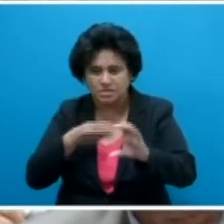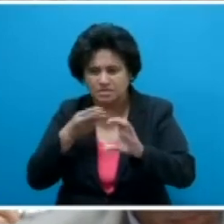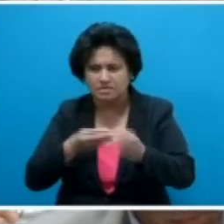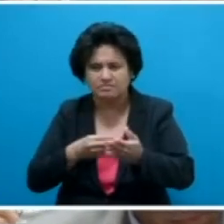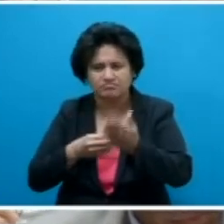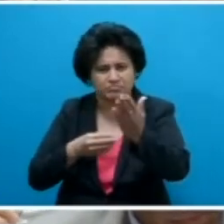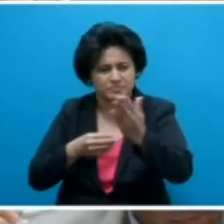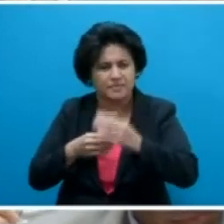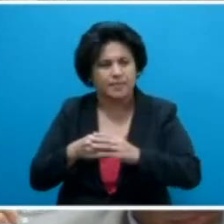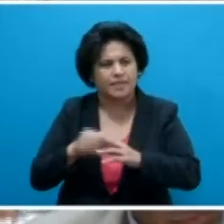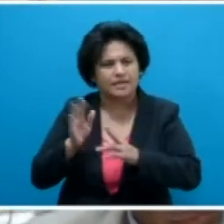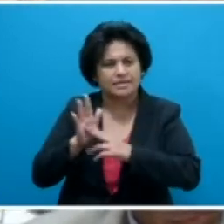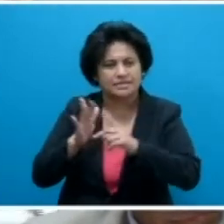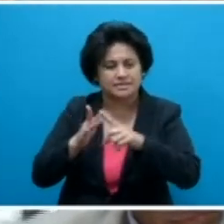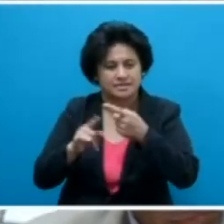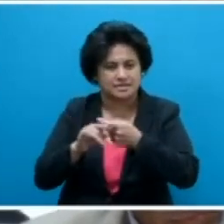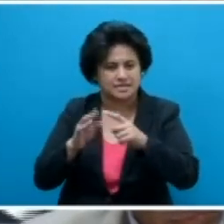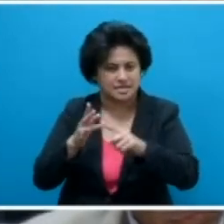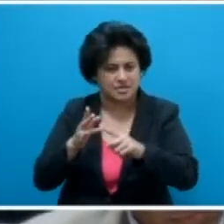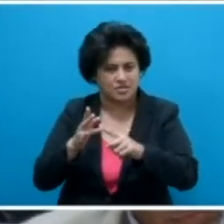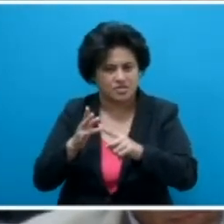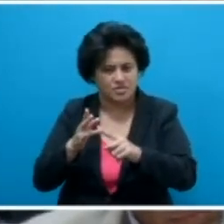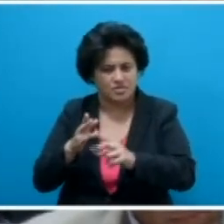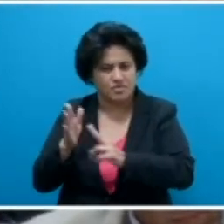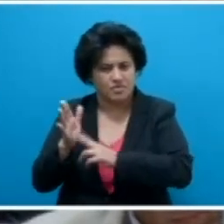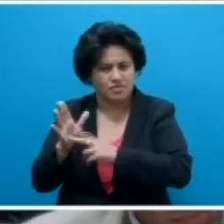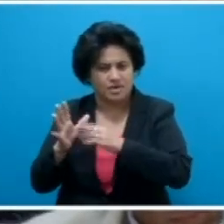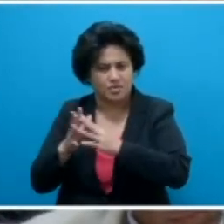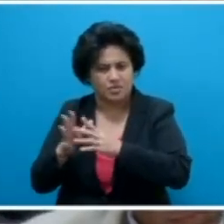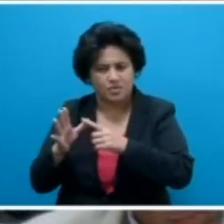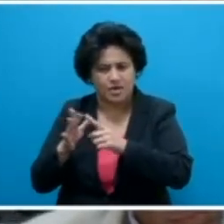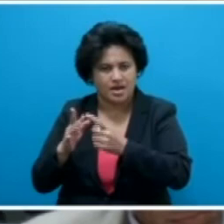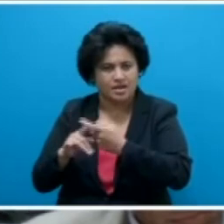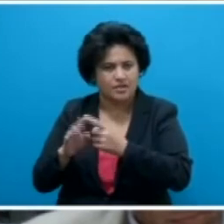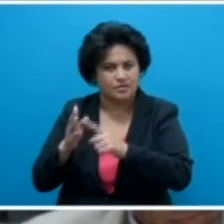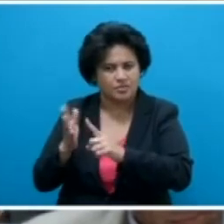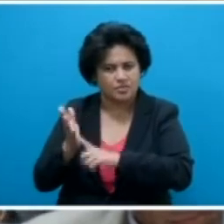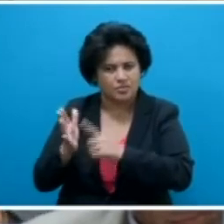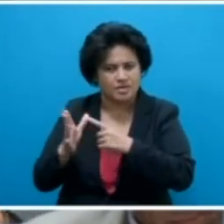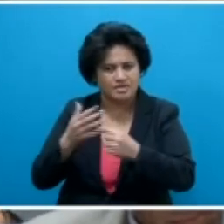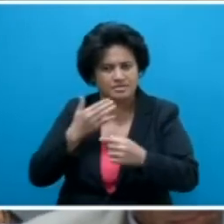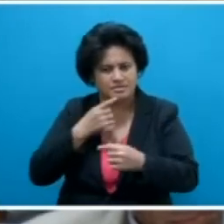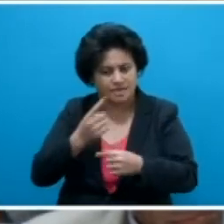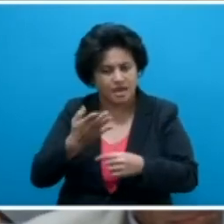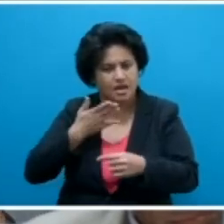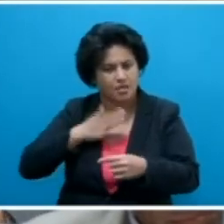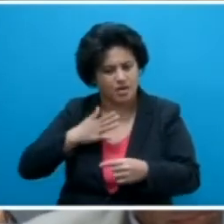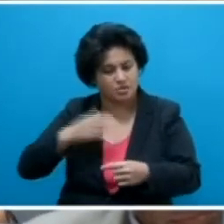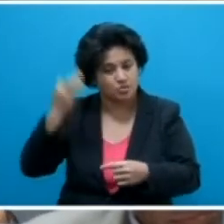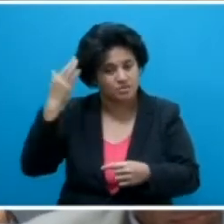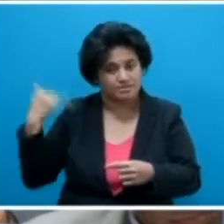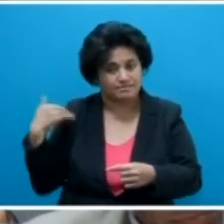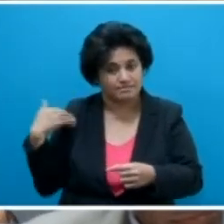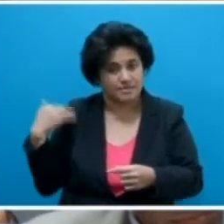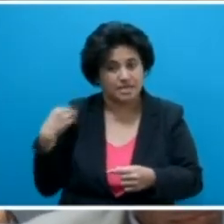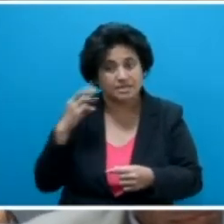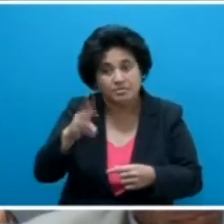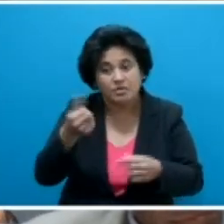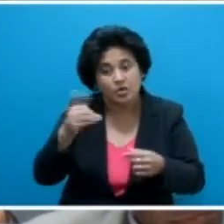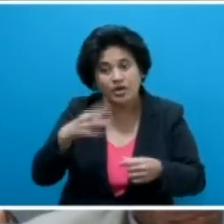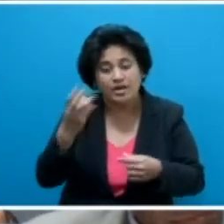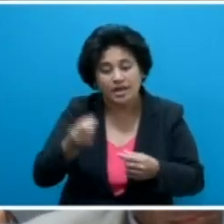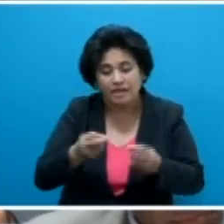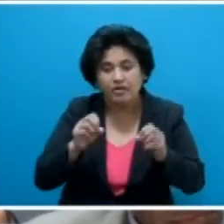Nawaikura on the work of the government. I wish to remind him that he had the opportunity to assist with Fiji's